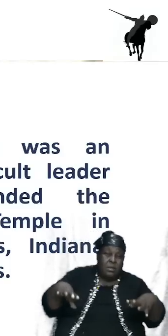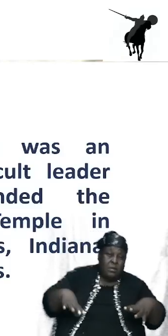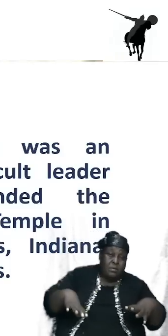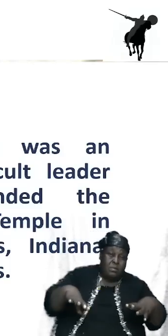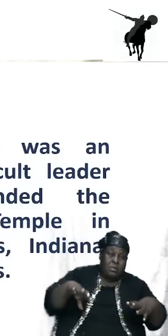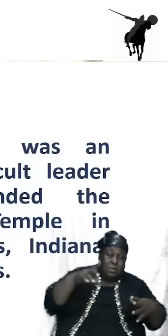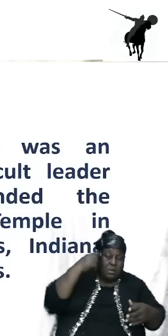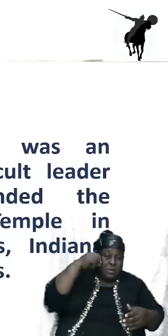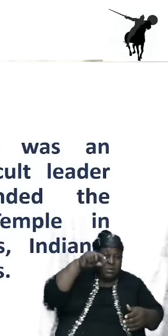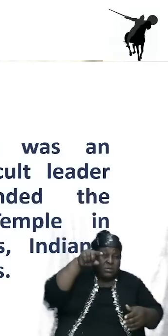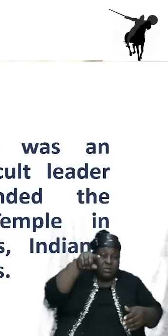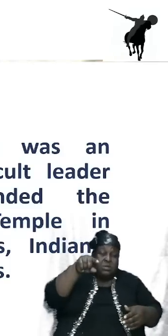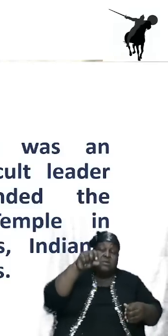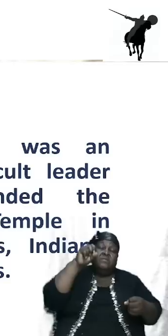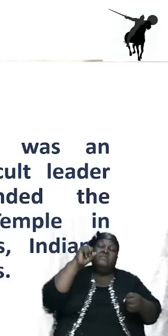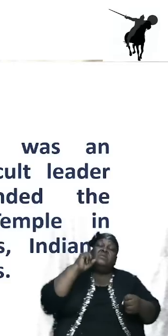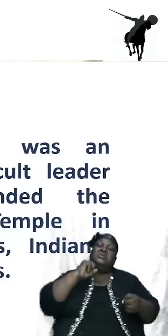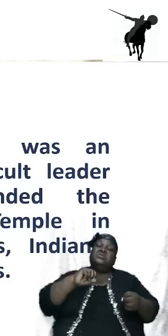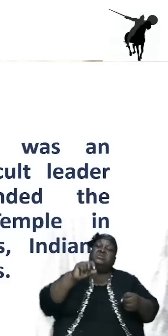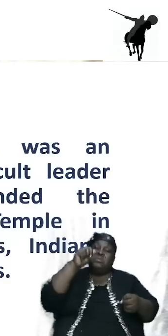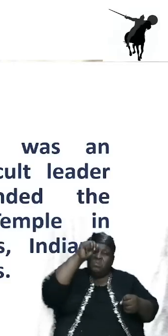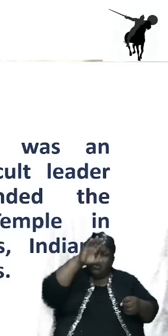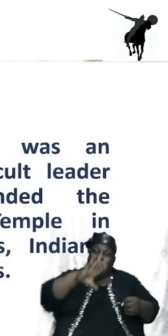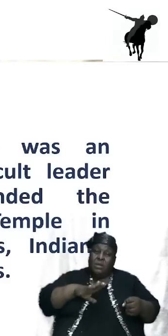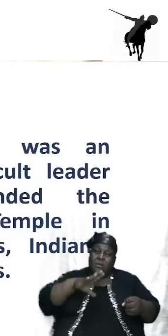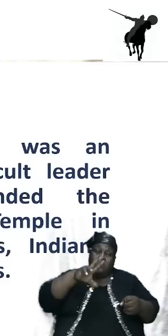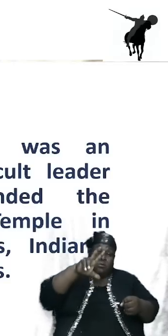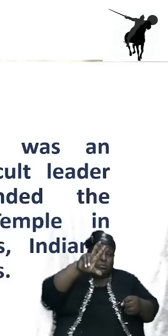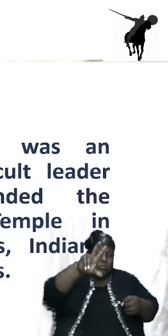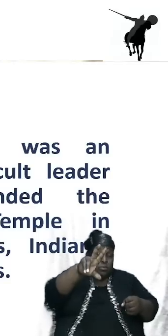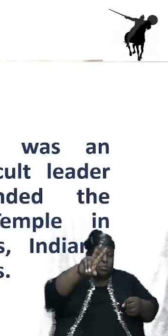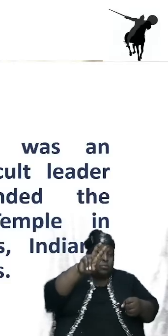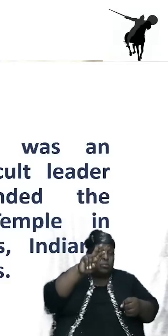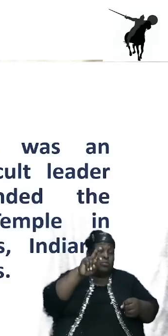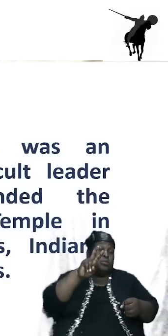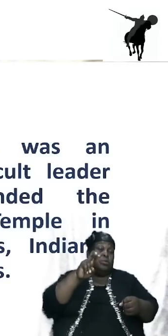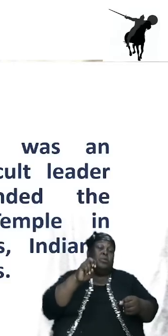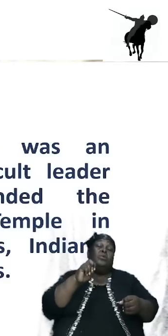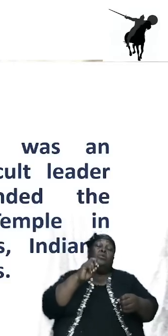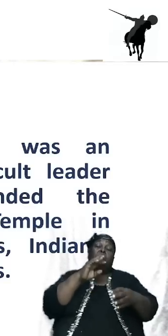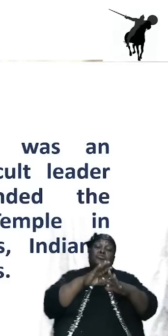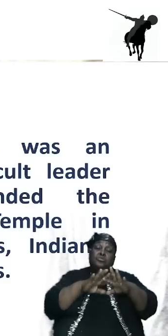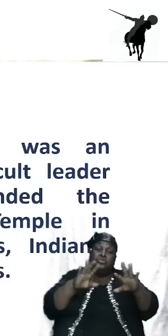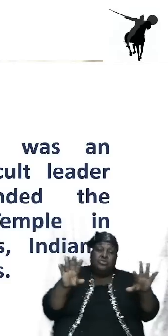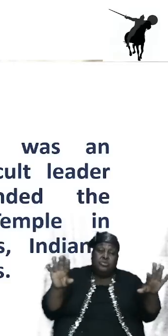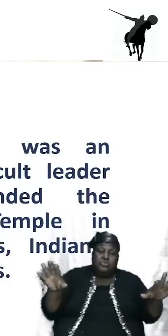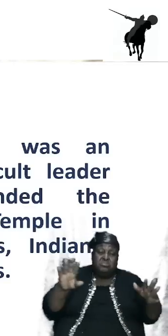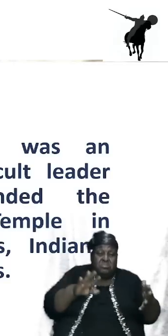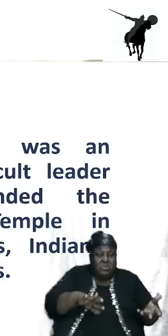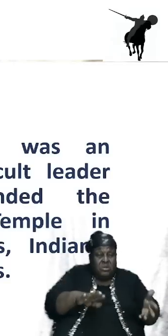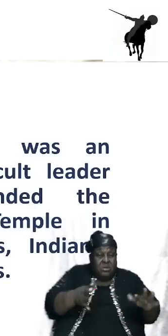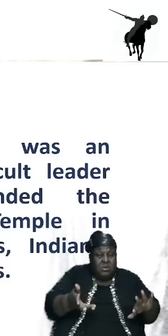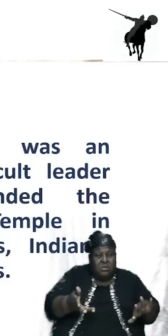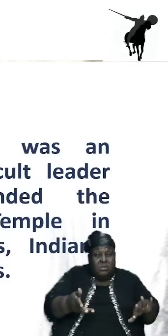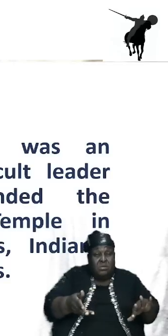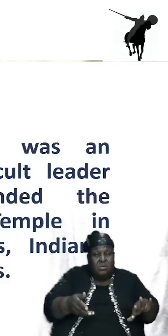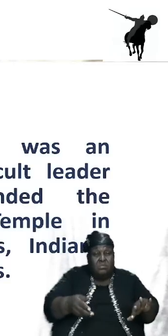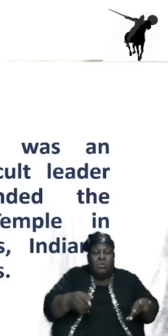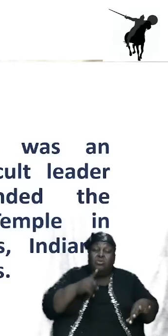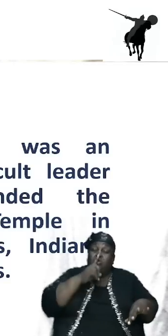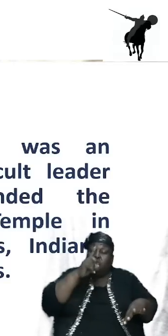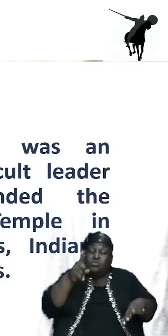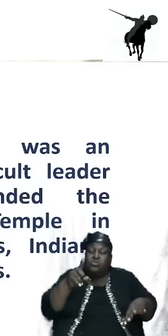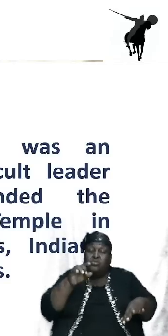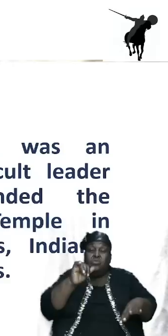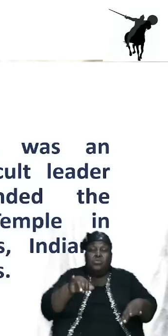man. And 200 were children that died. So apart from the fact that he ordered the killing